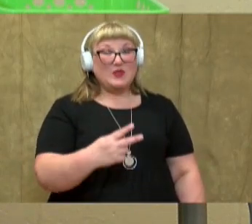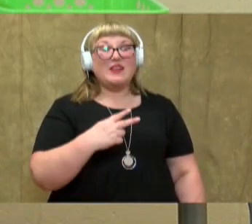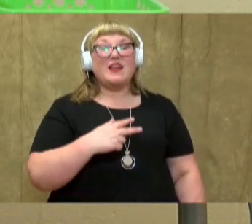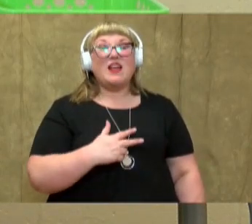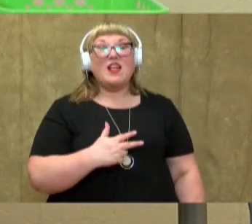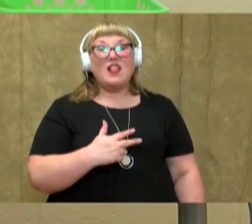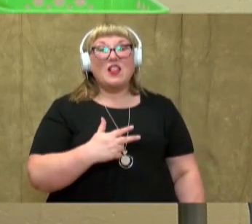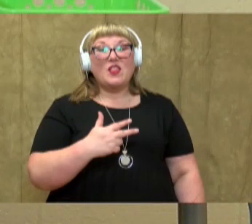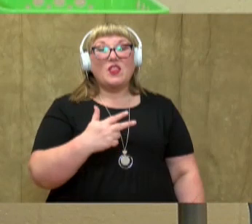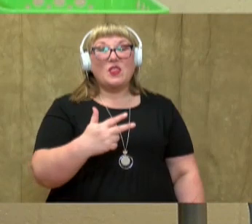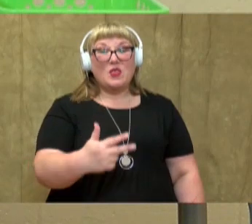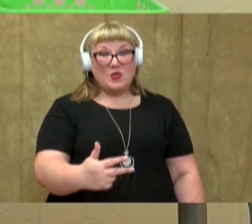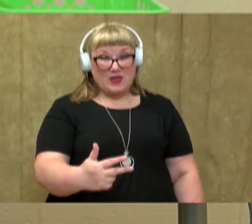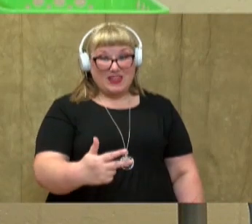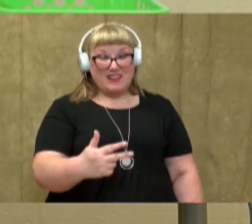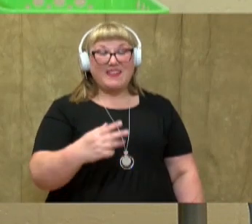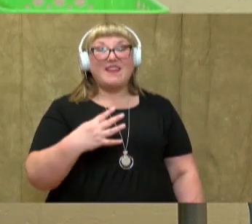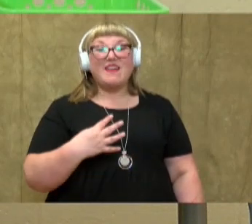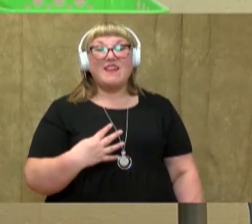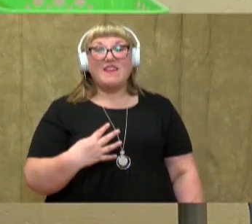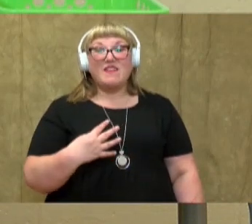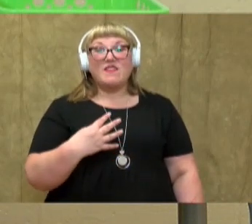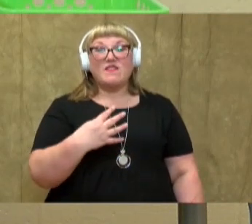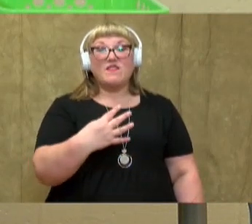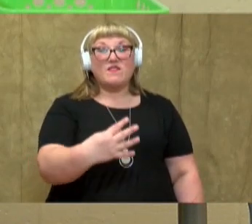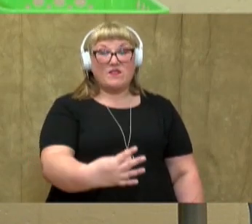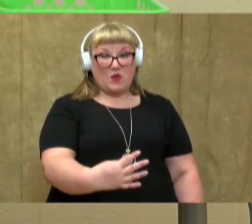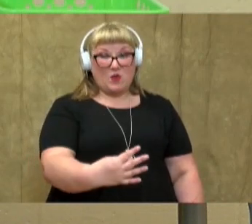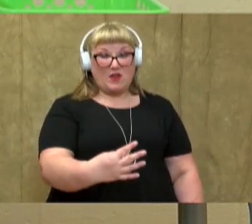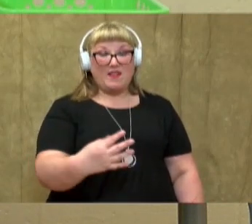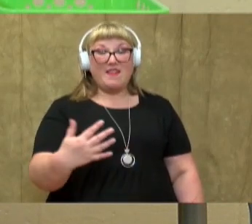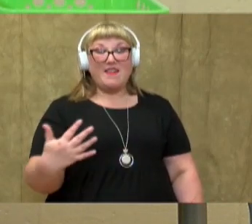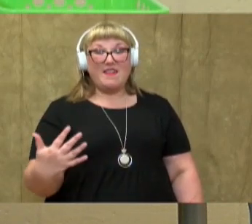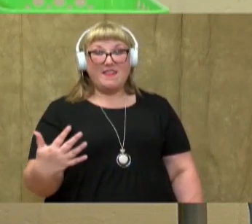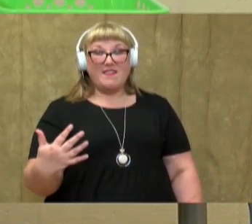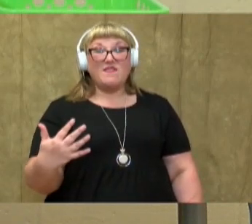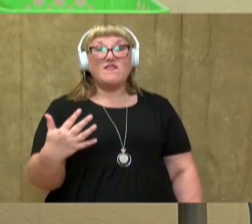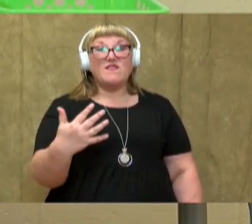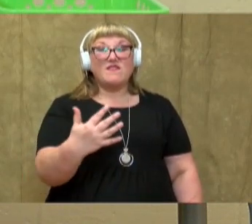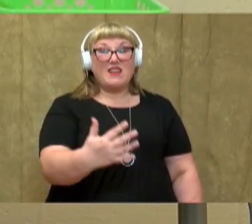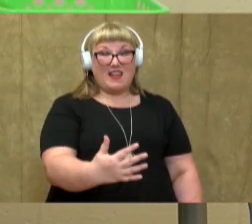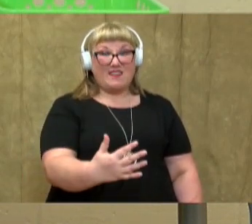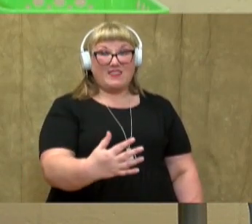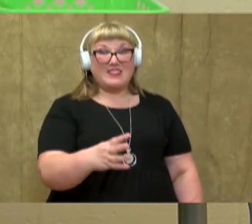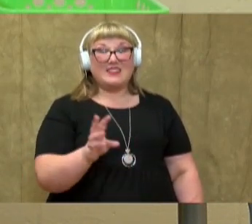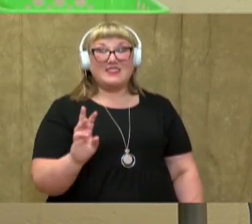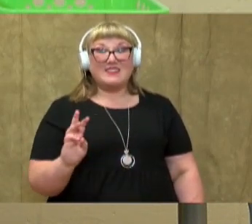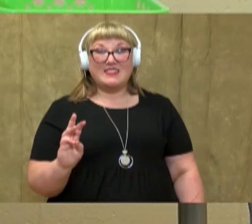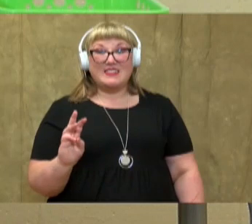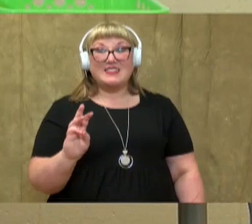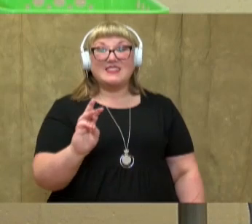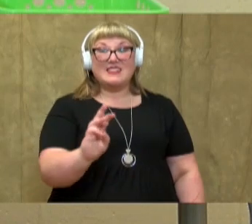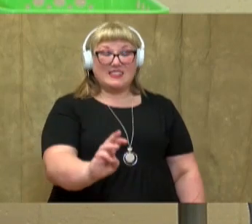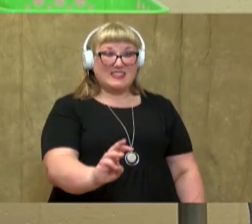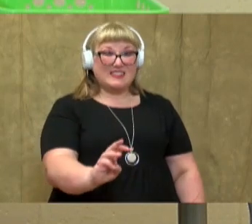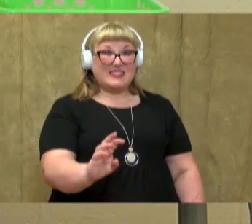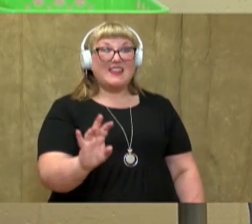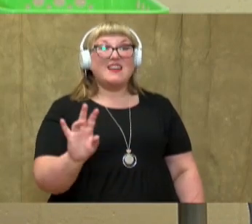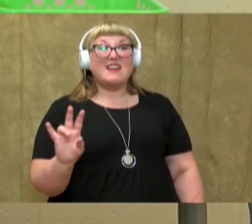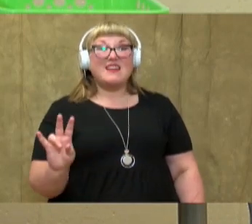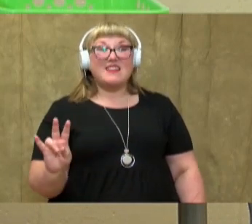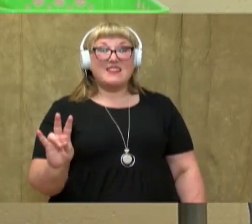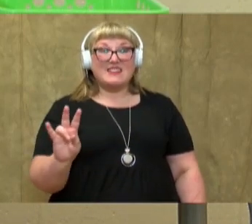two, three, four, five,